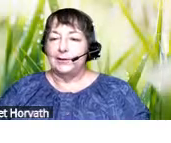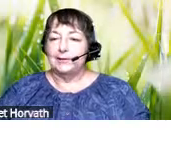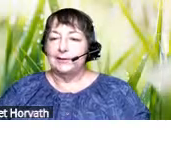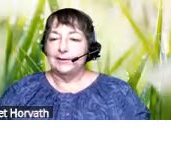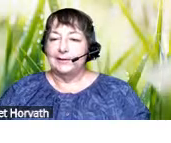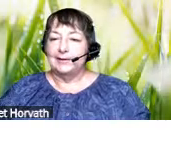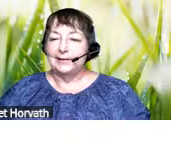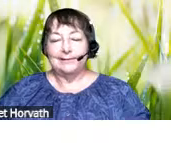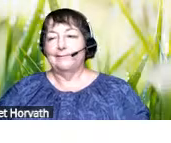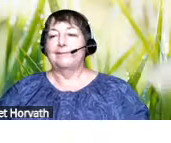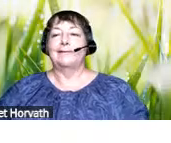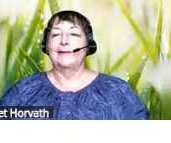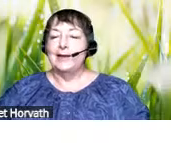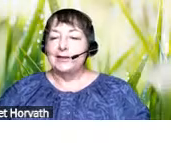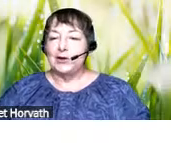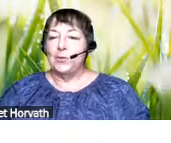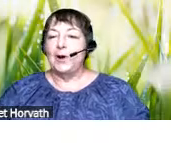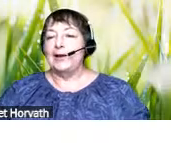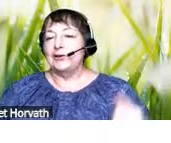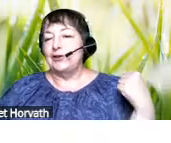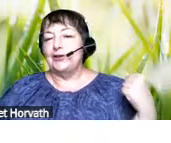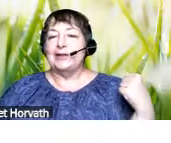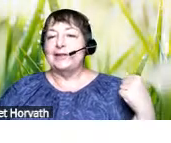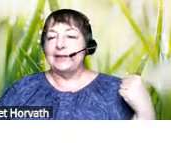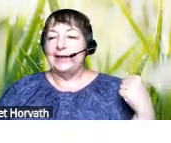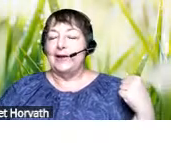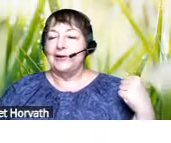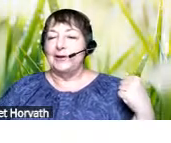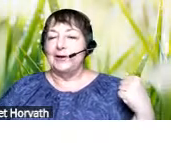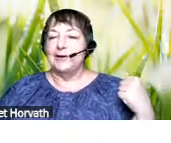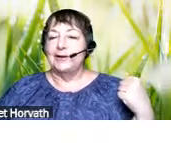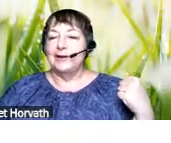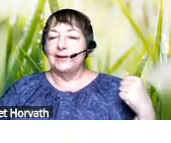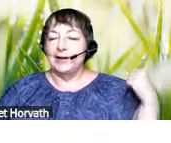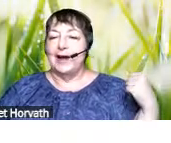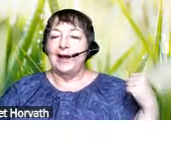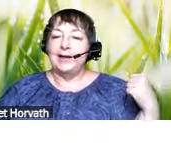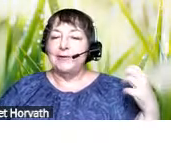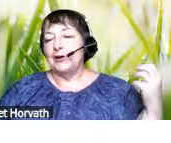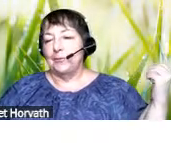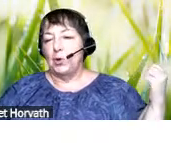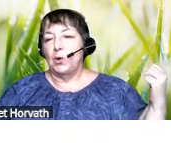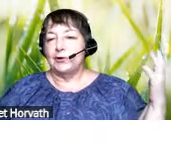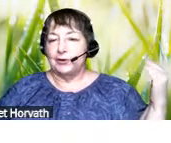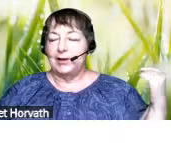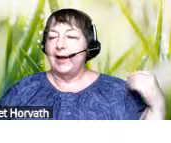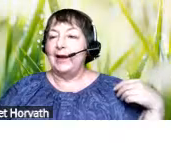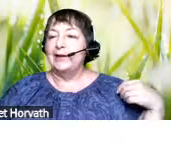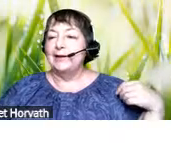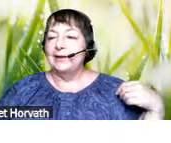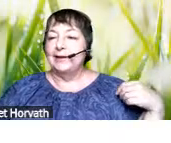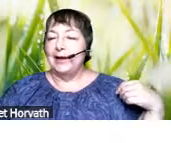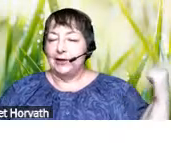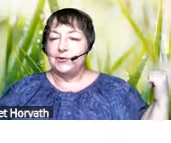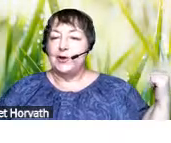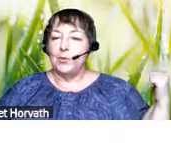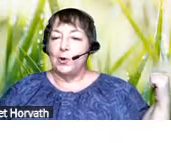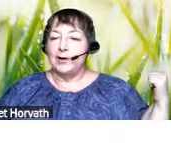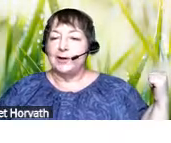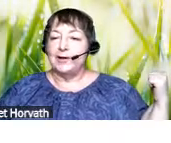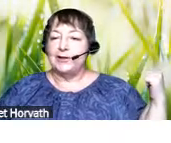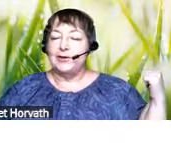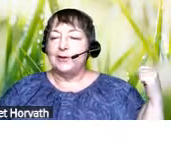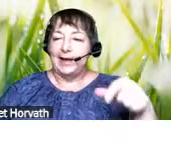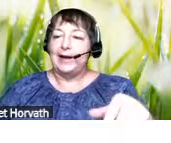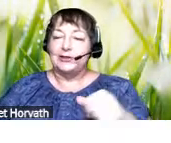floor. So what? Should you just sit out on the lanai? We call it porch or lanai, and do your